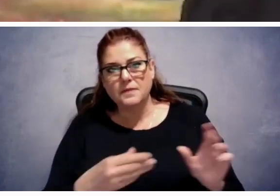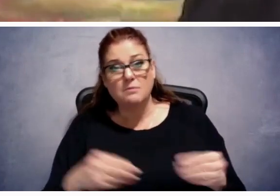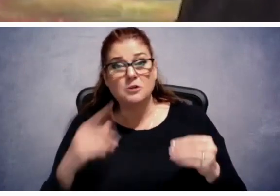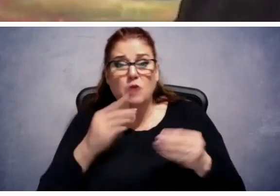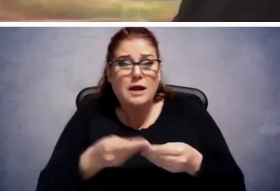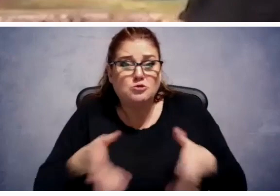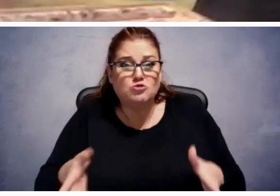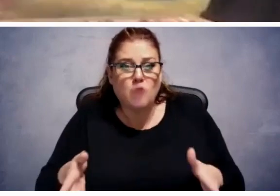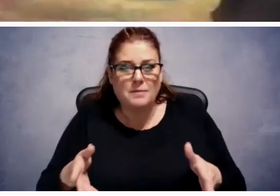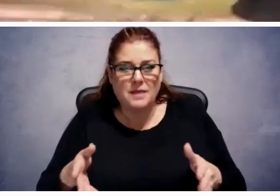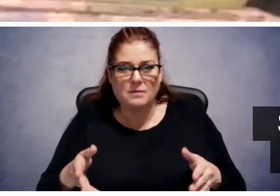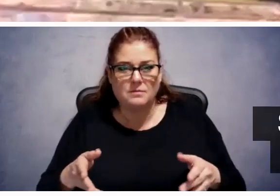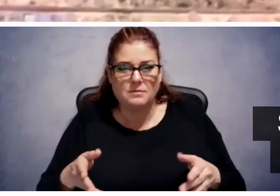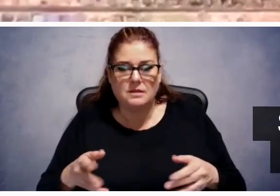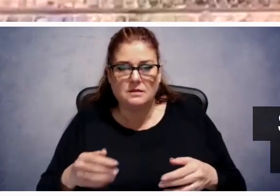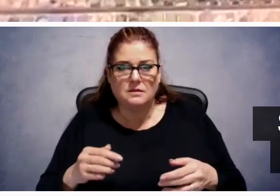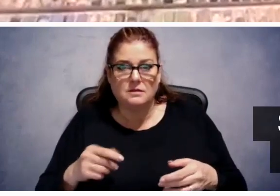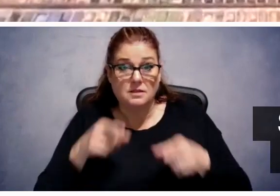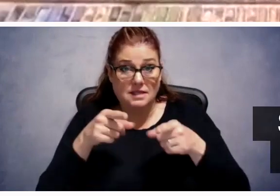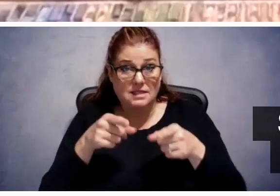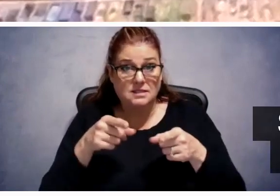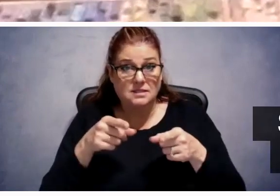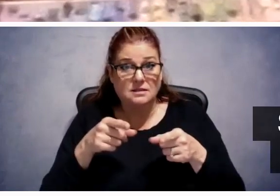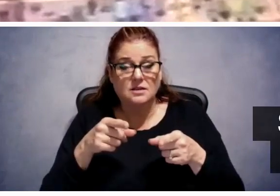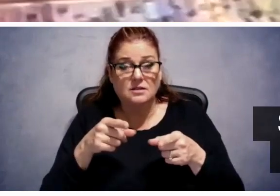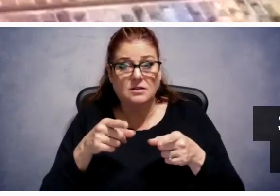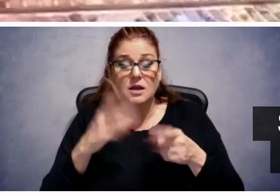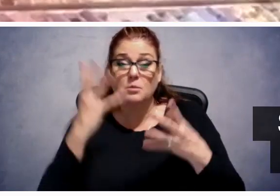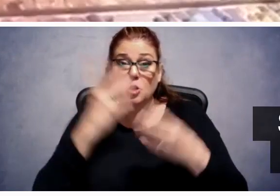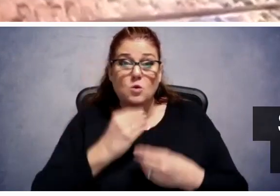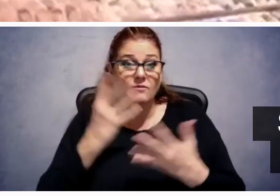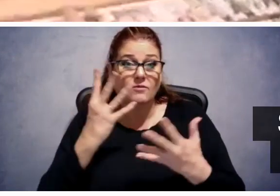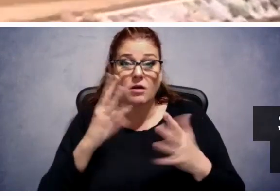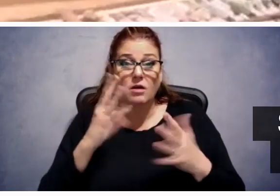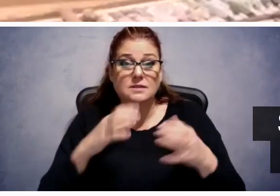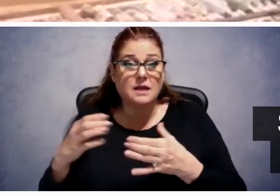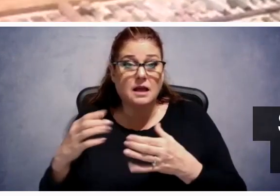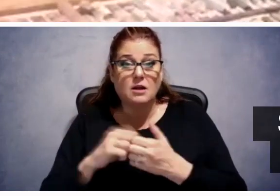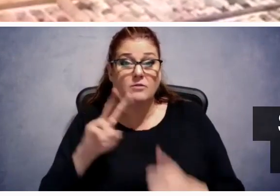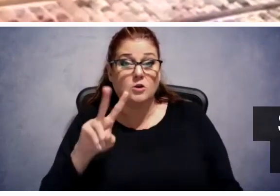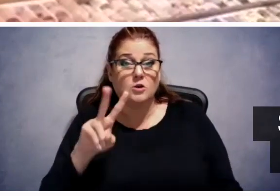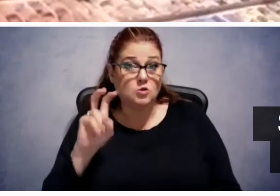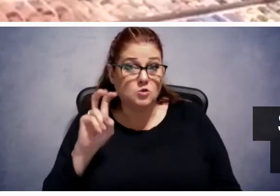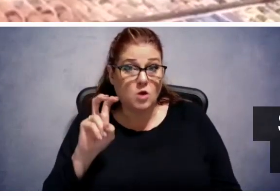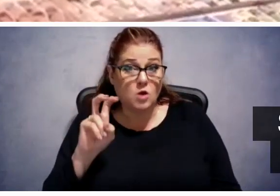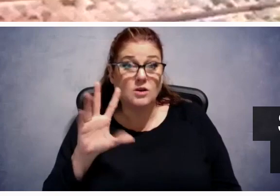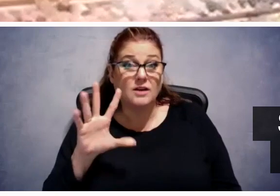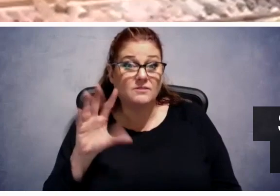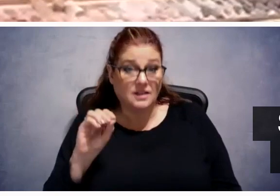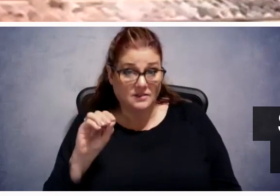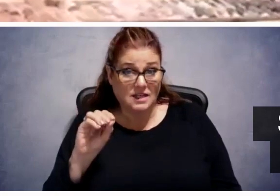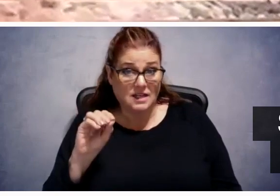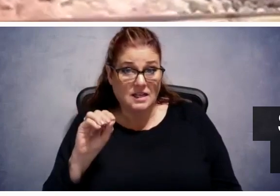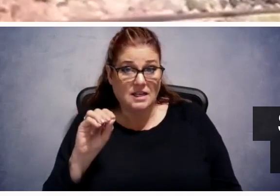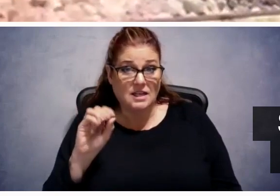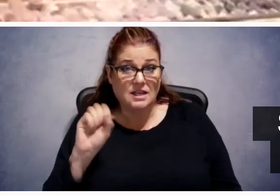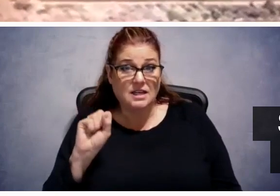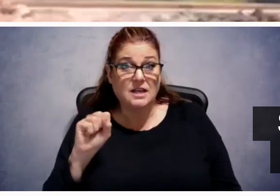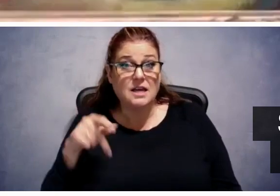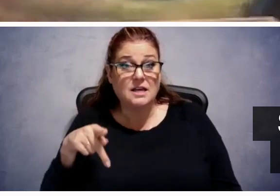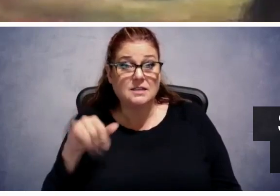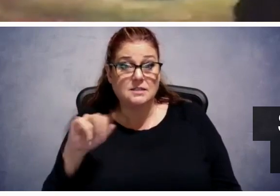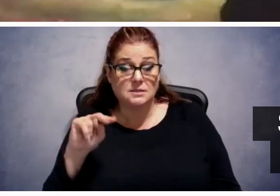them. So this beautiful set of 250 Sennelier